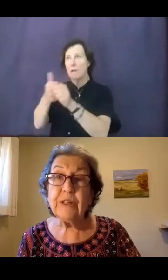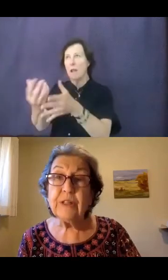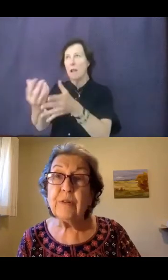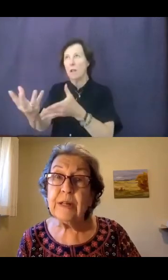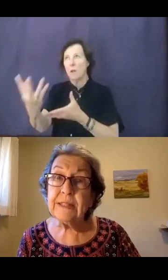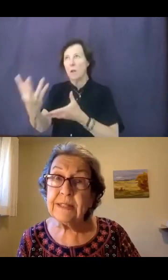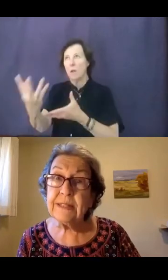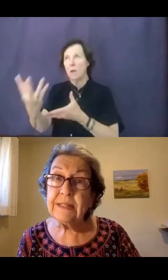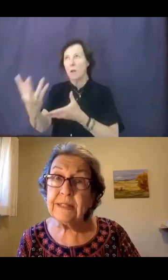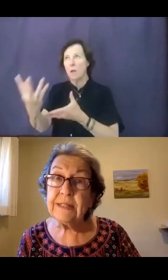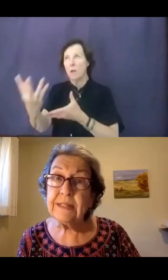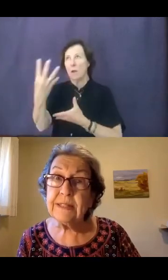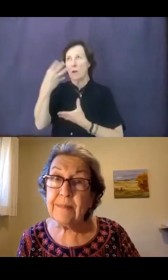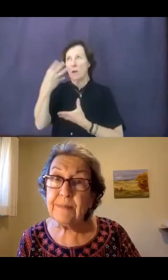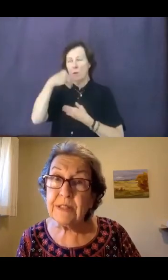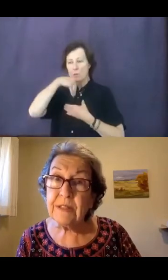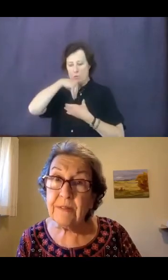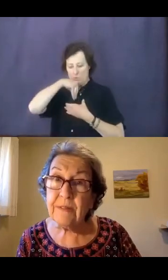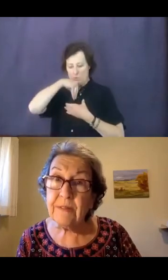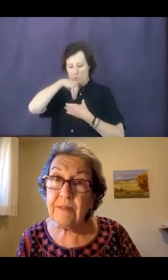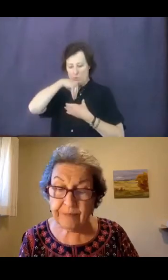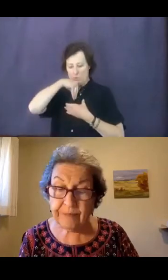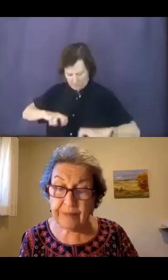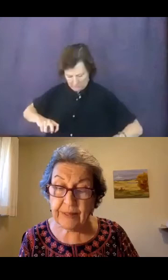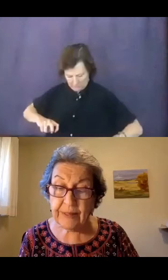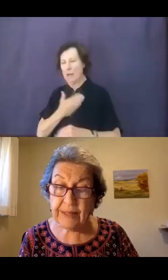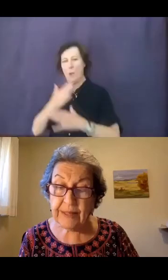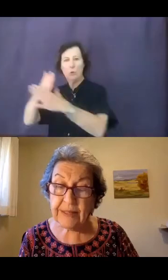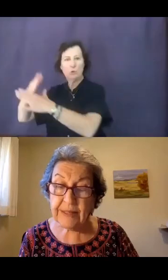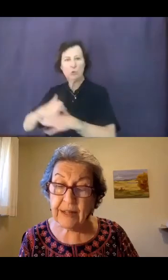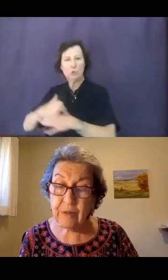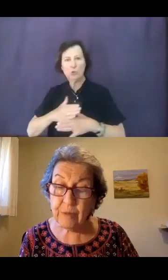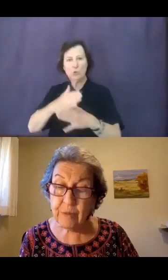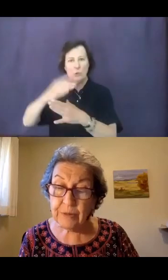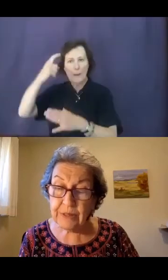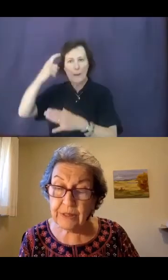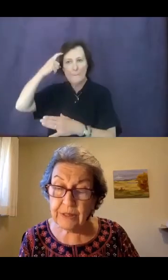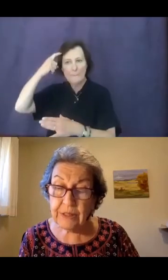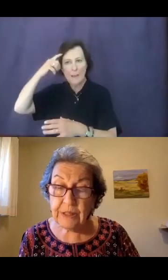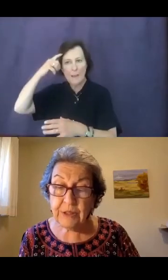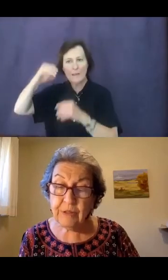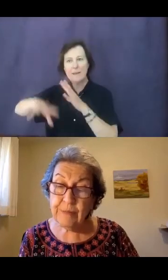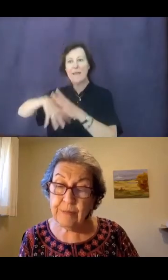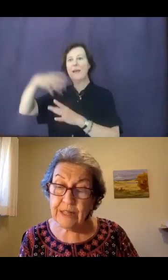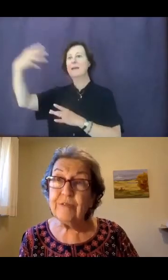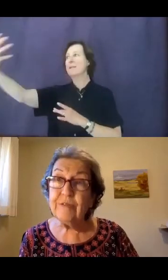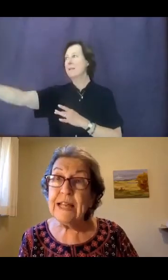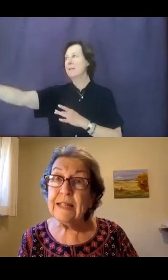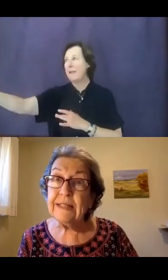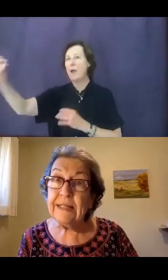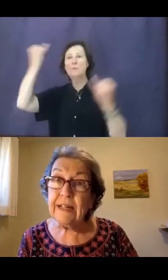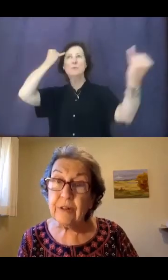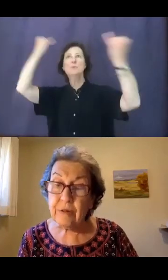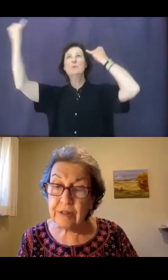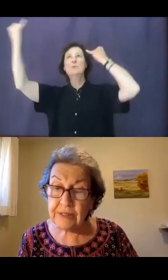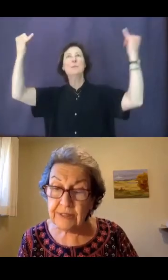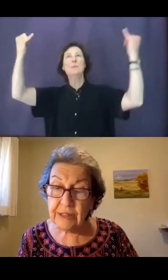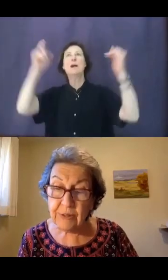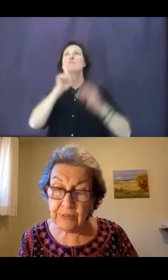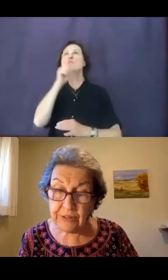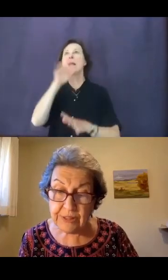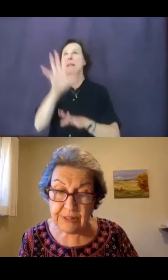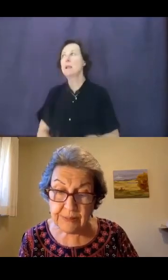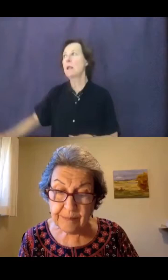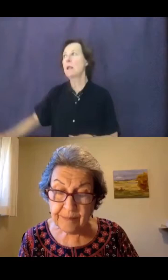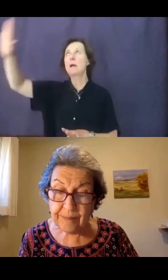the greatest depths of our shared minds and outward to imagine reality across the